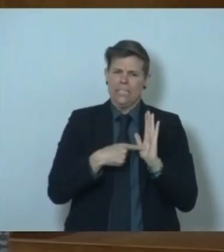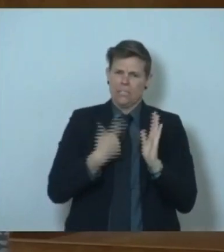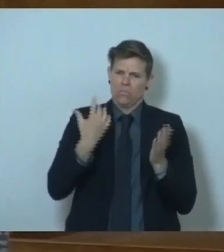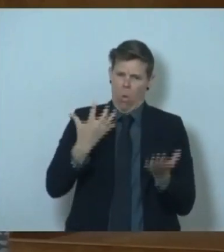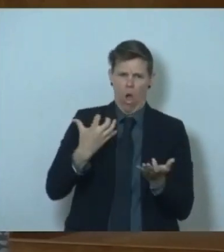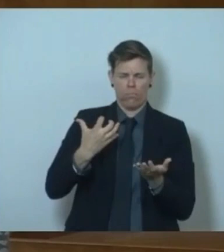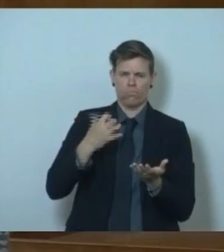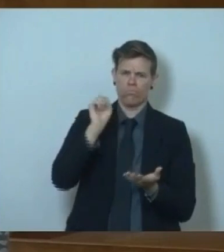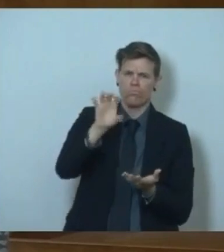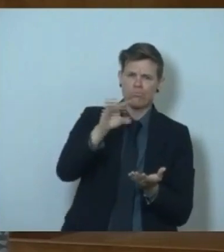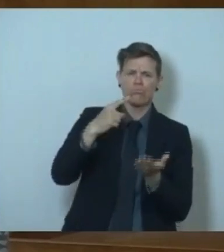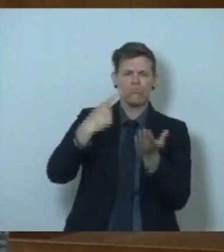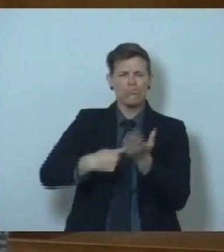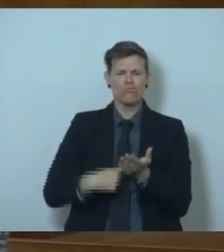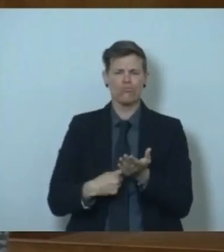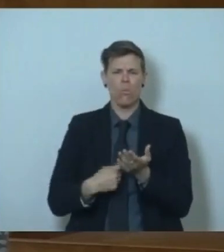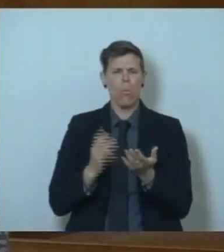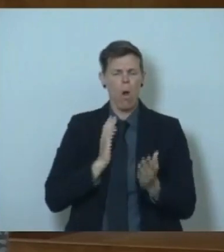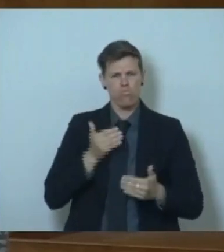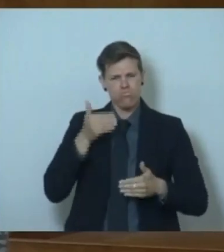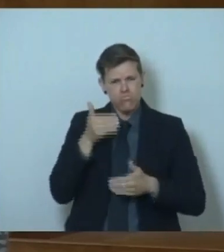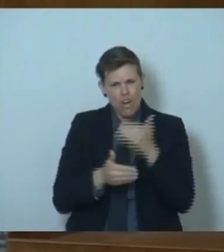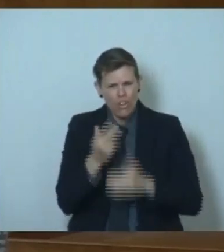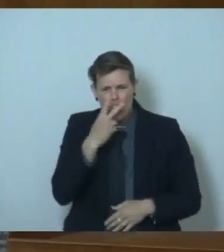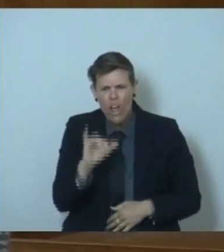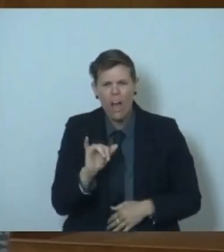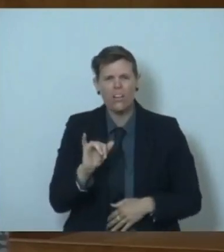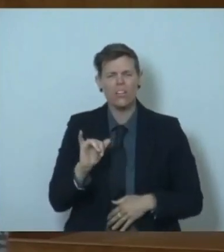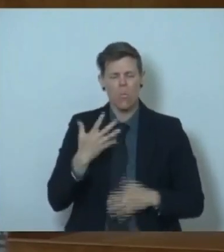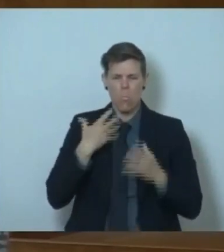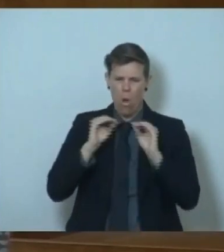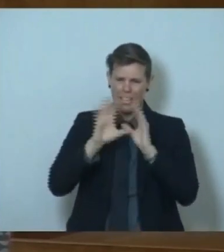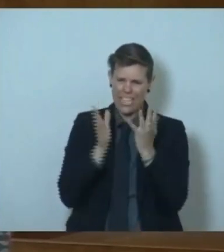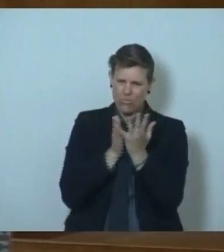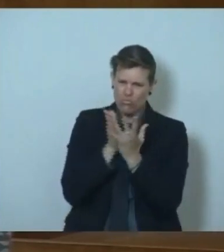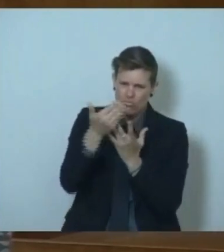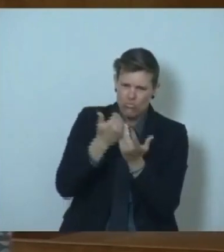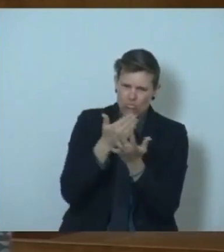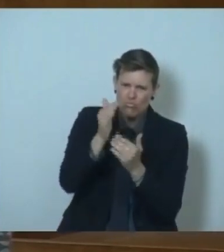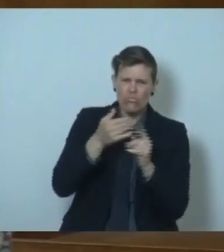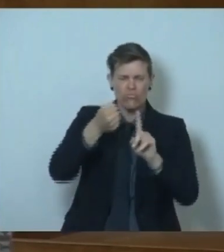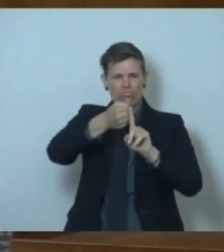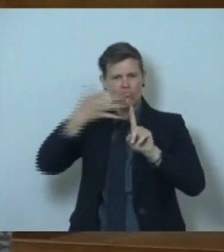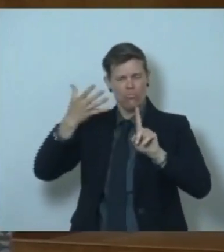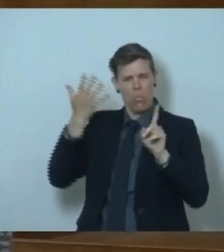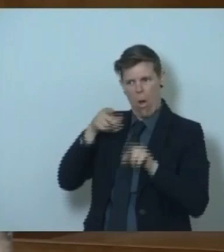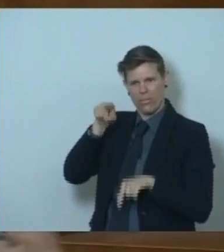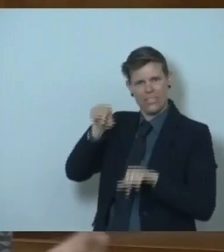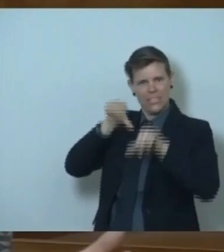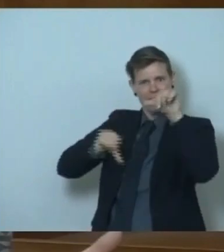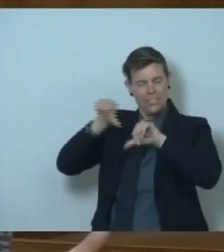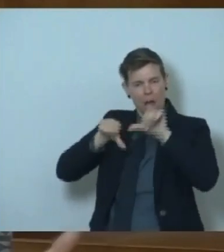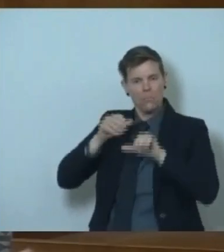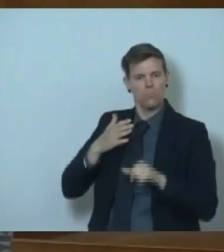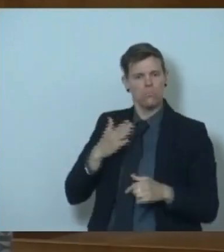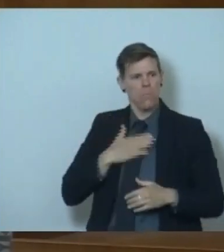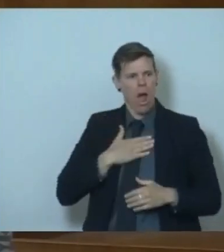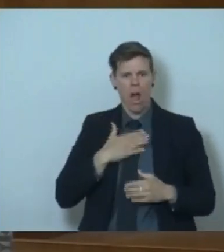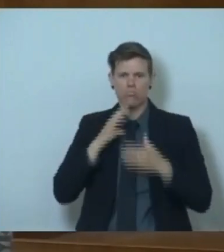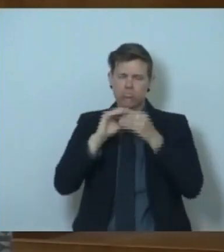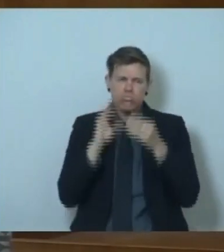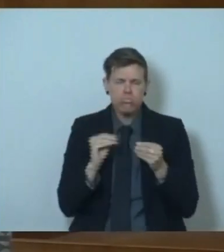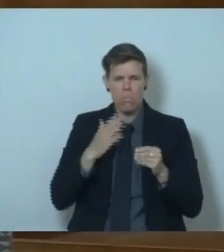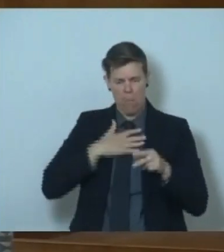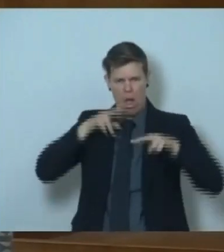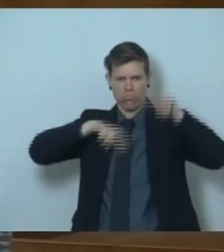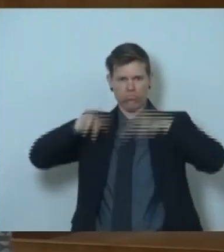it really clear that science actually is, in my opinion, an invitation to open discussion and debate. And it's never our